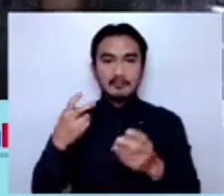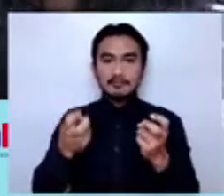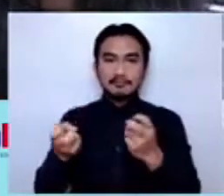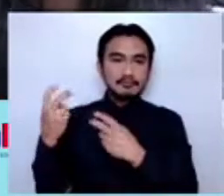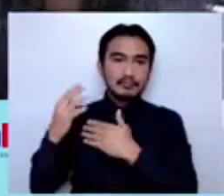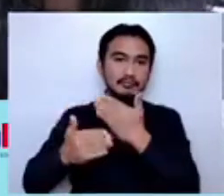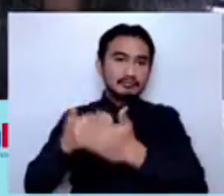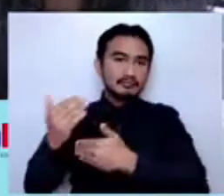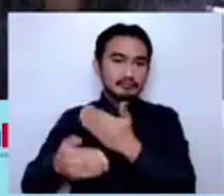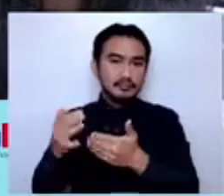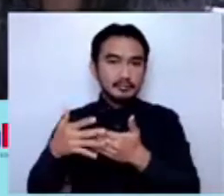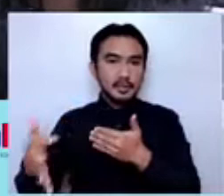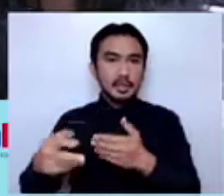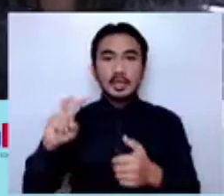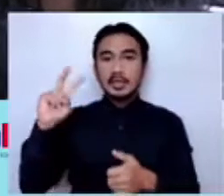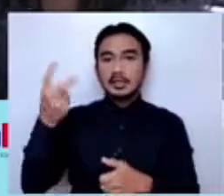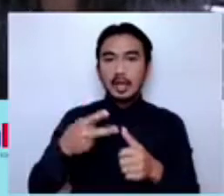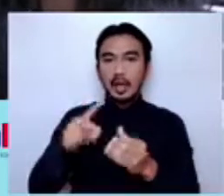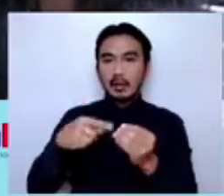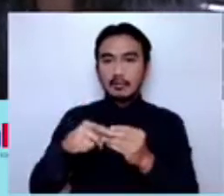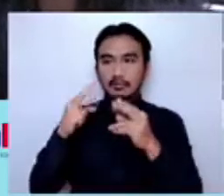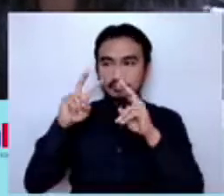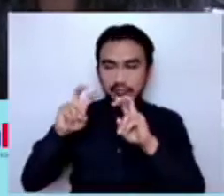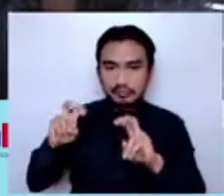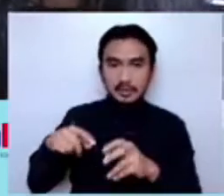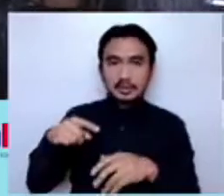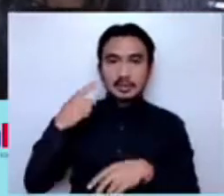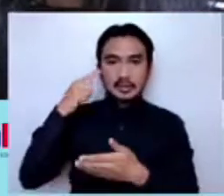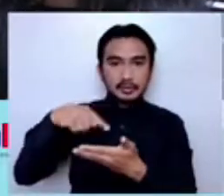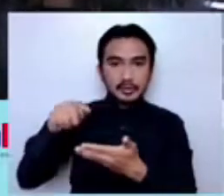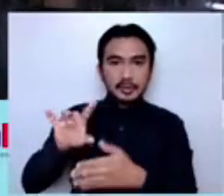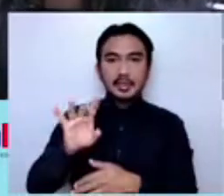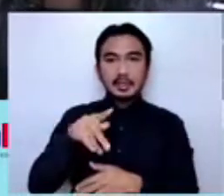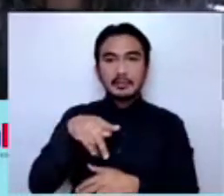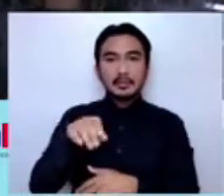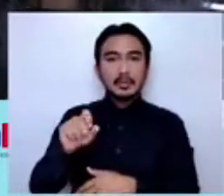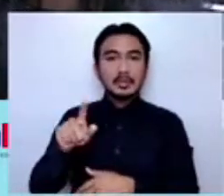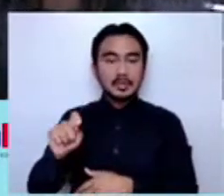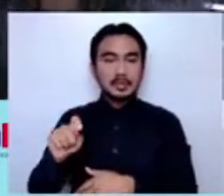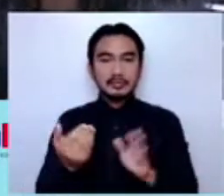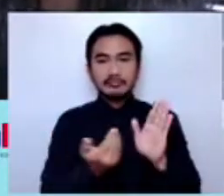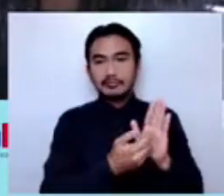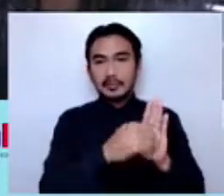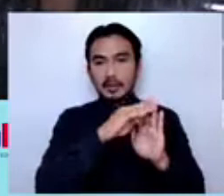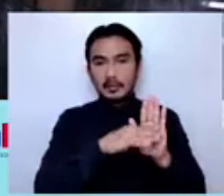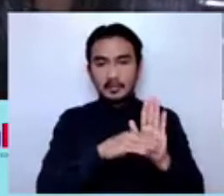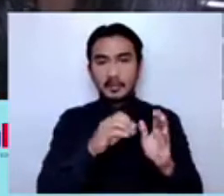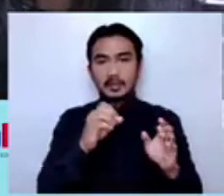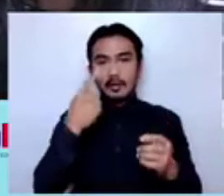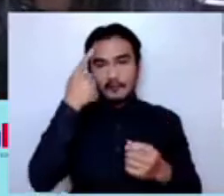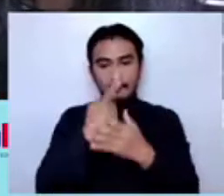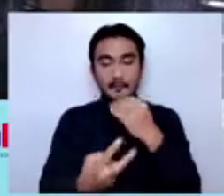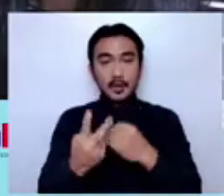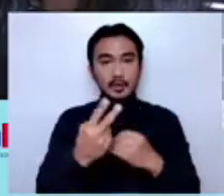took an in-depth look into the 18 PPST indicators for both proficient and highly proficient teachers and